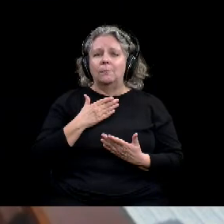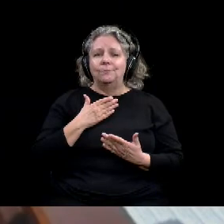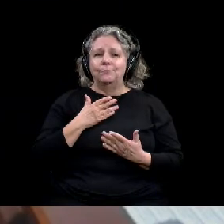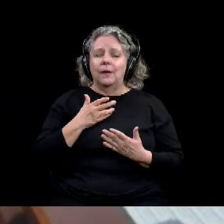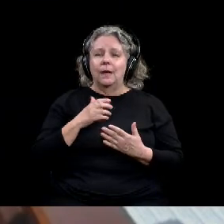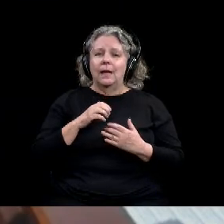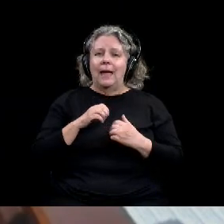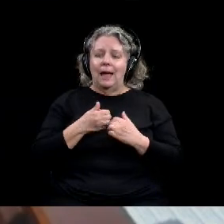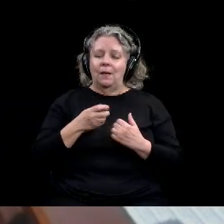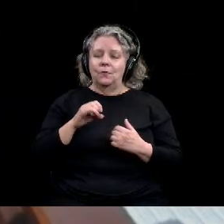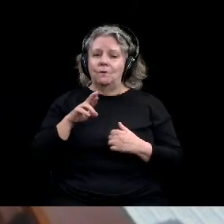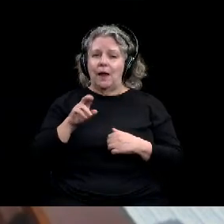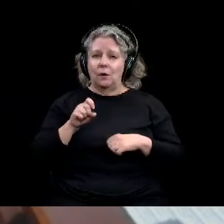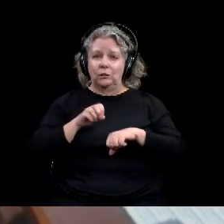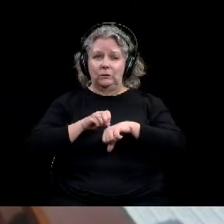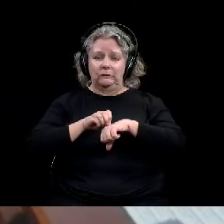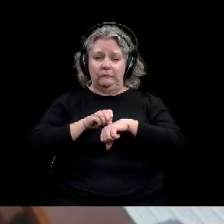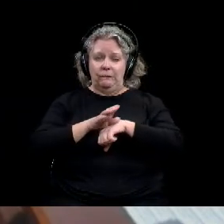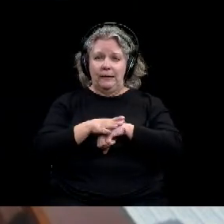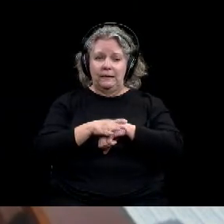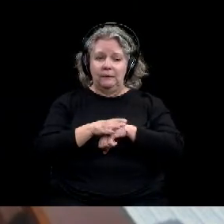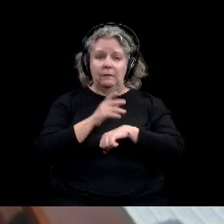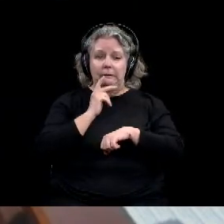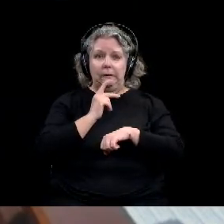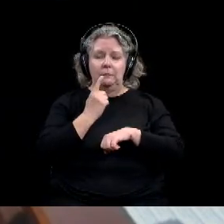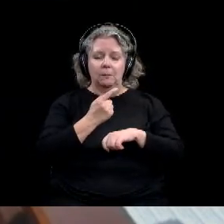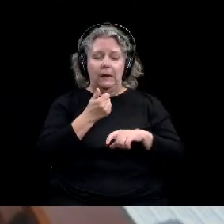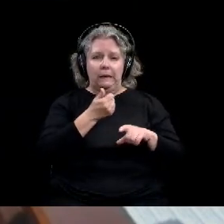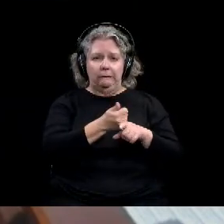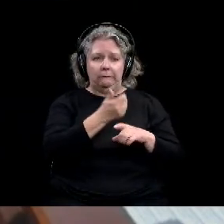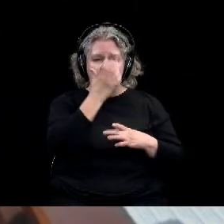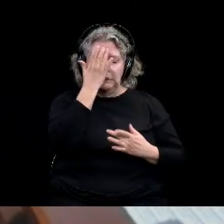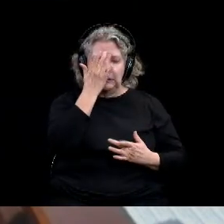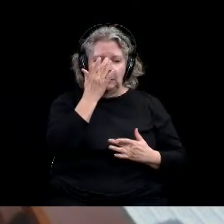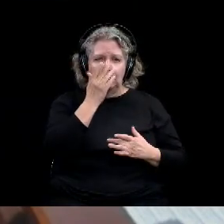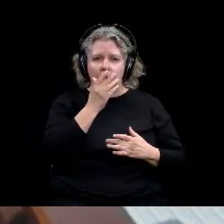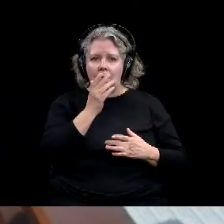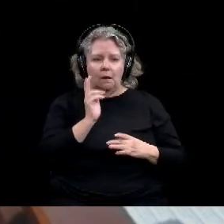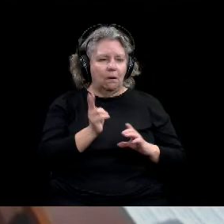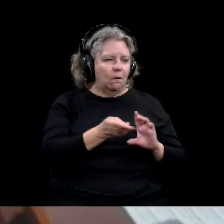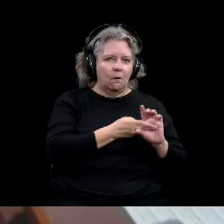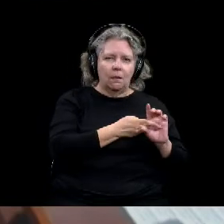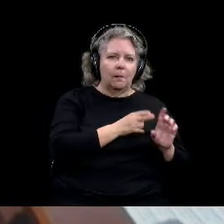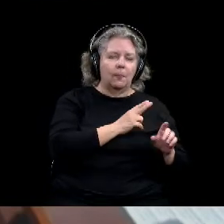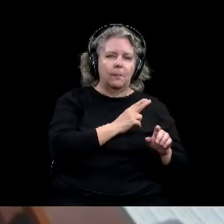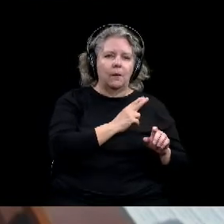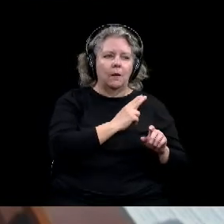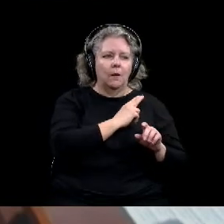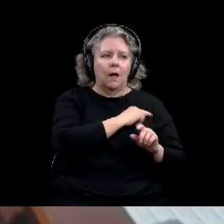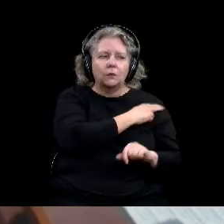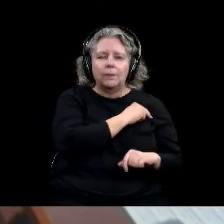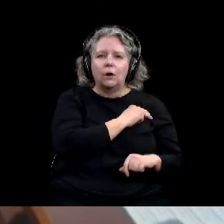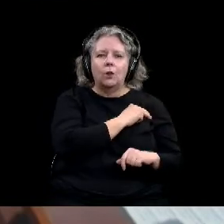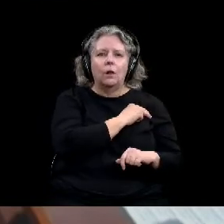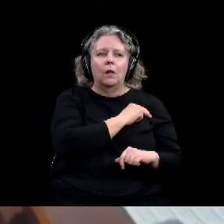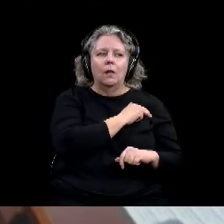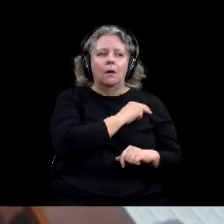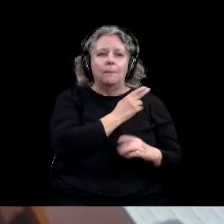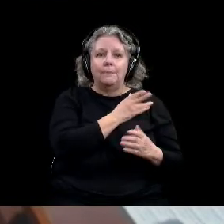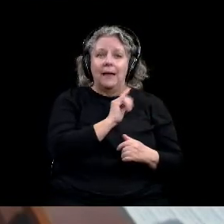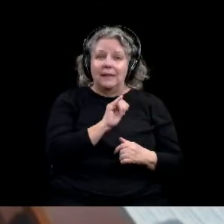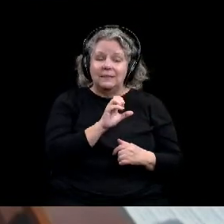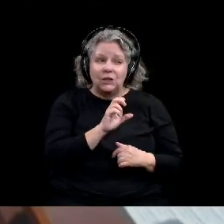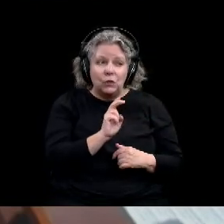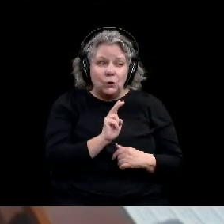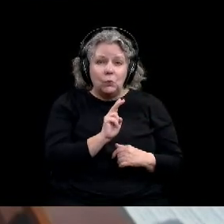got admitted to a hospital, may have ended up in an intensive care, and may have ultimately passed away from this disease. I think people